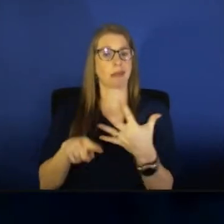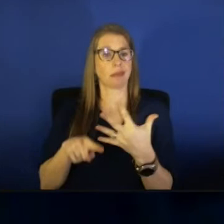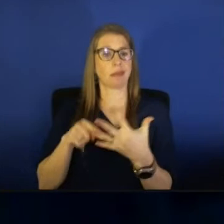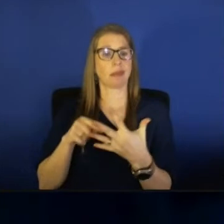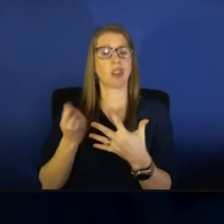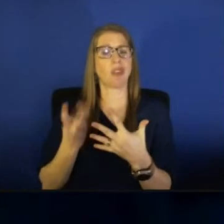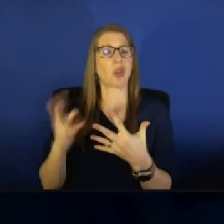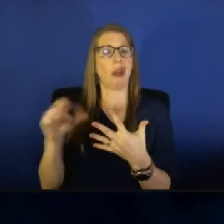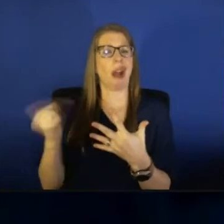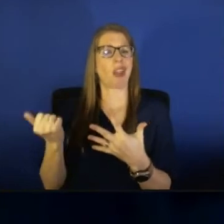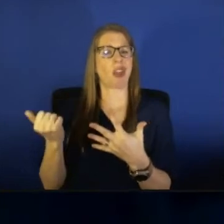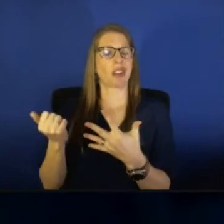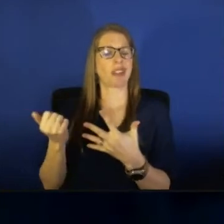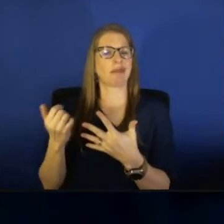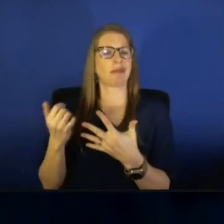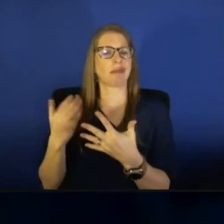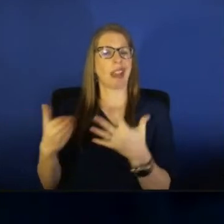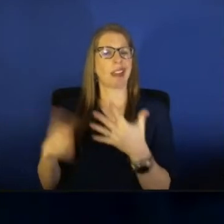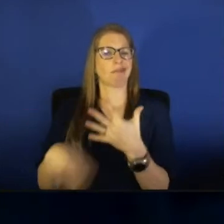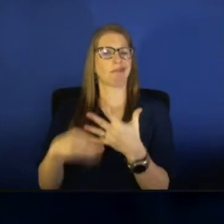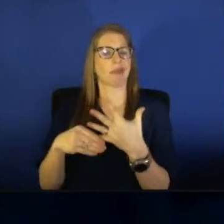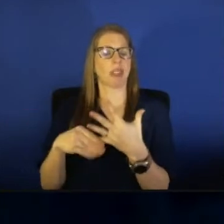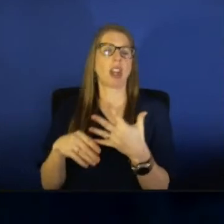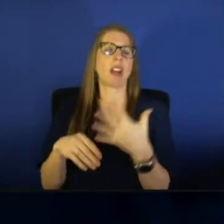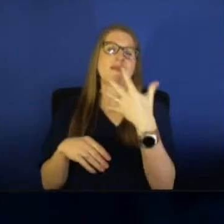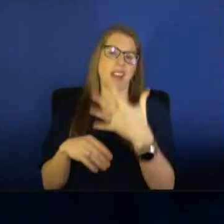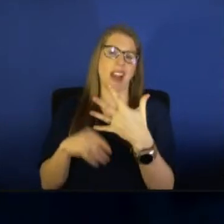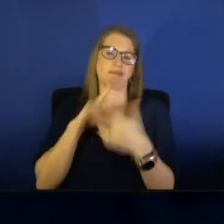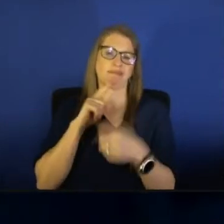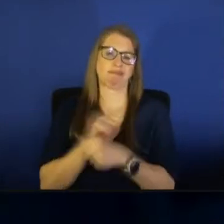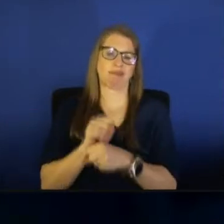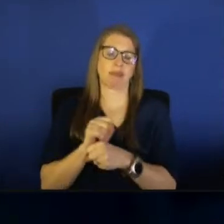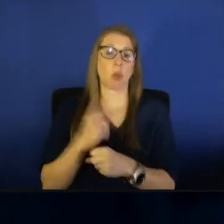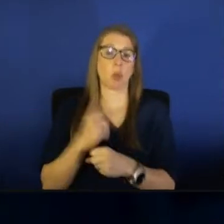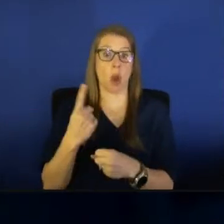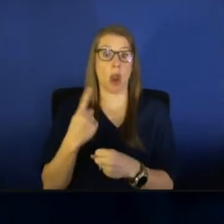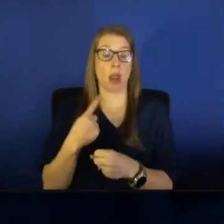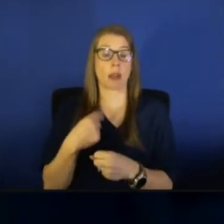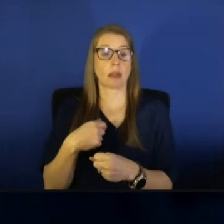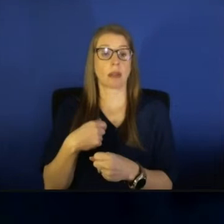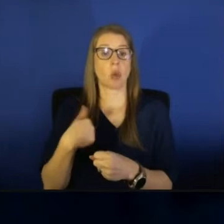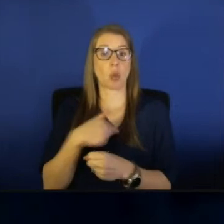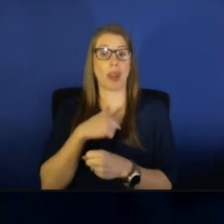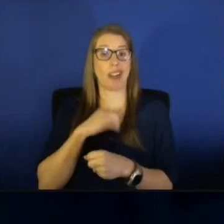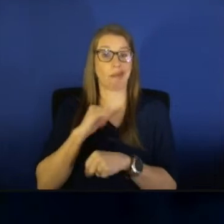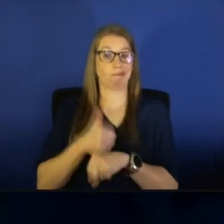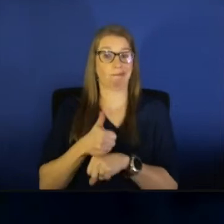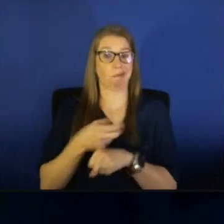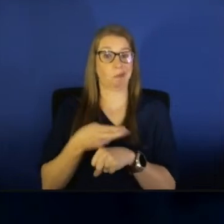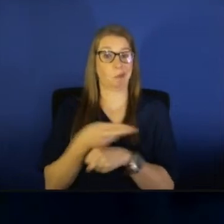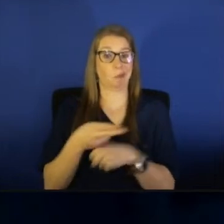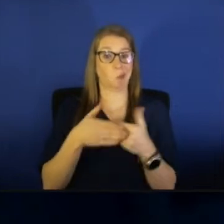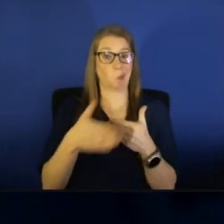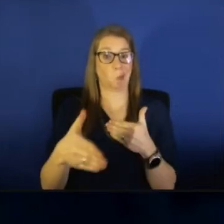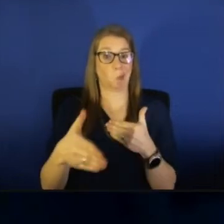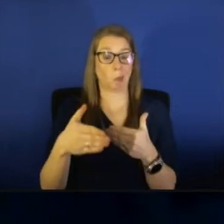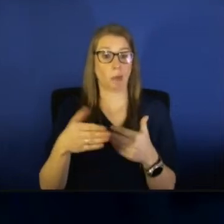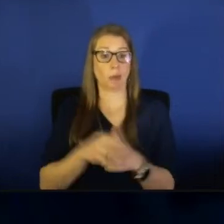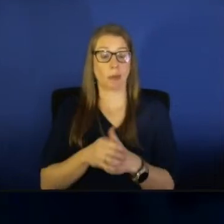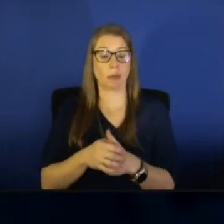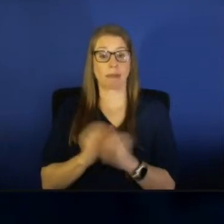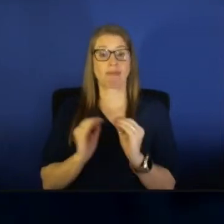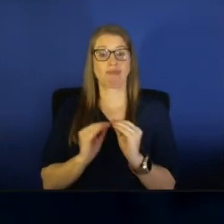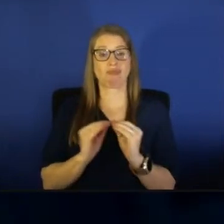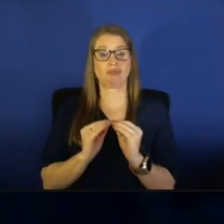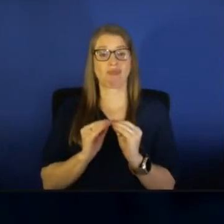other descriptors, but really 5. And the one that we're implementing and involved with here is more of